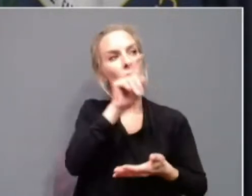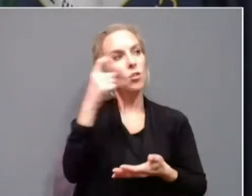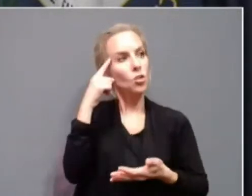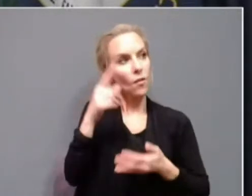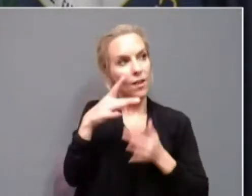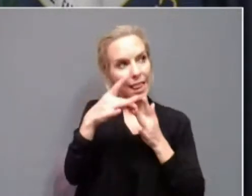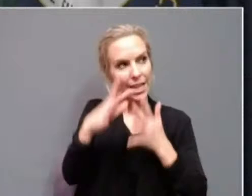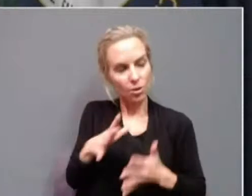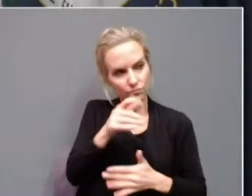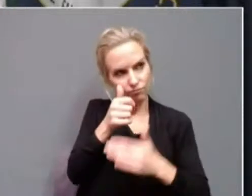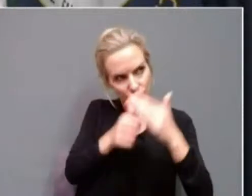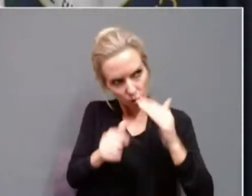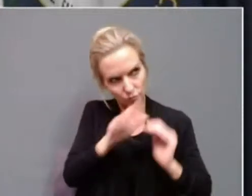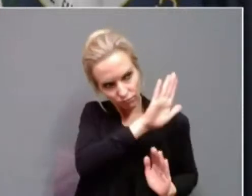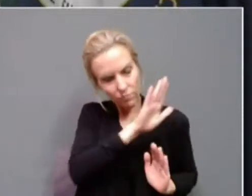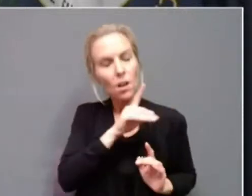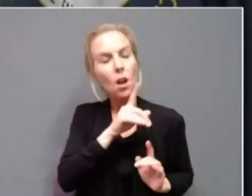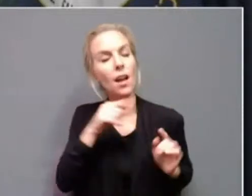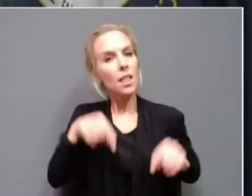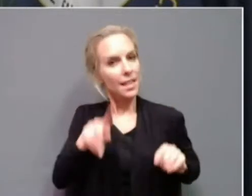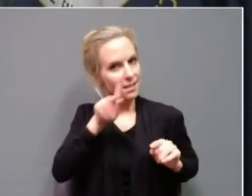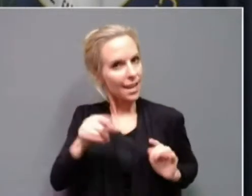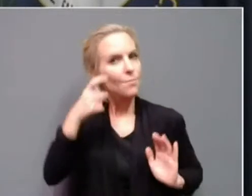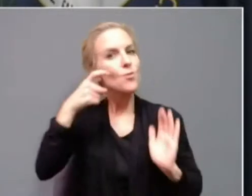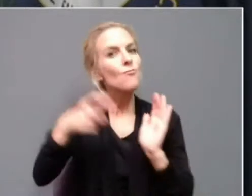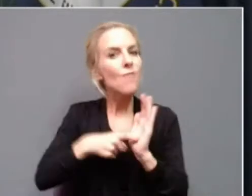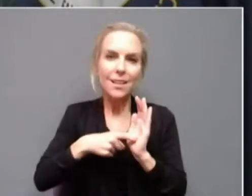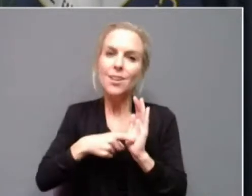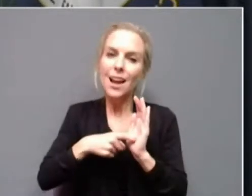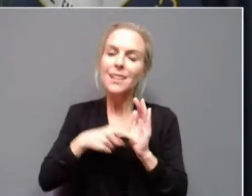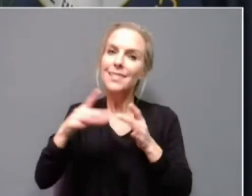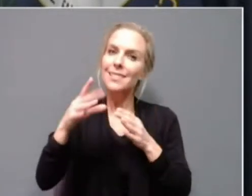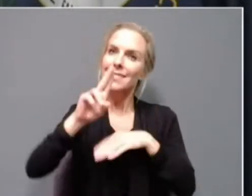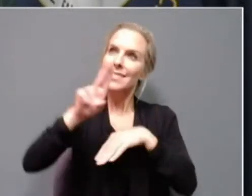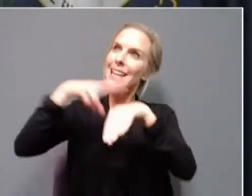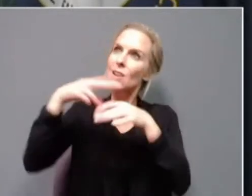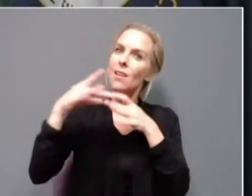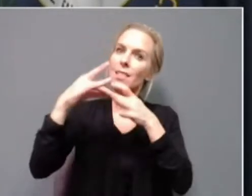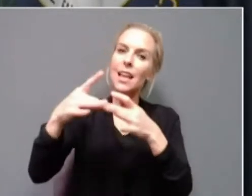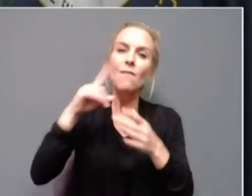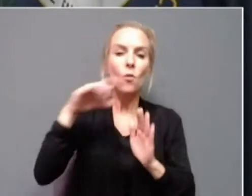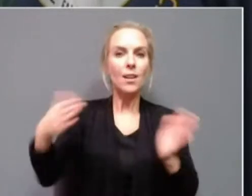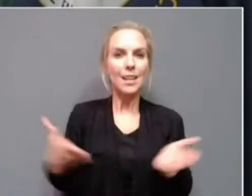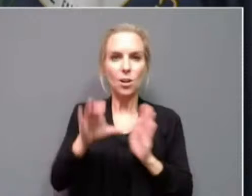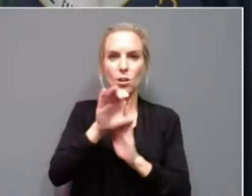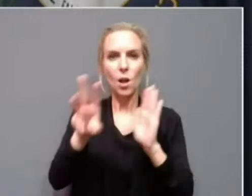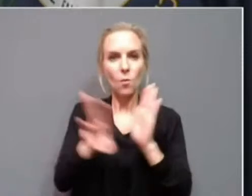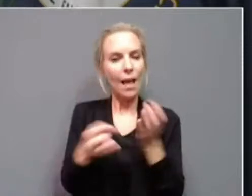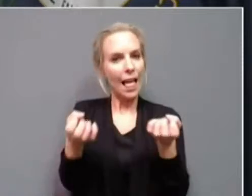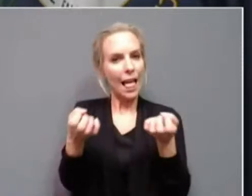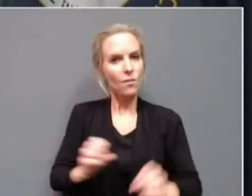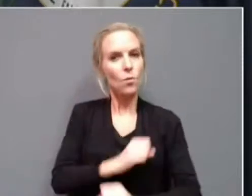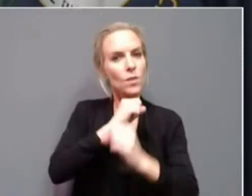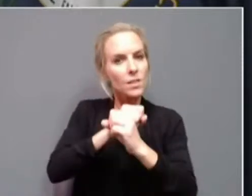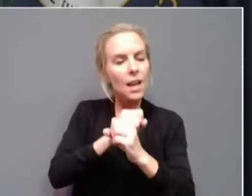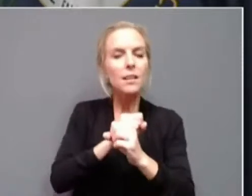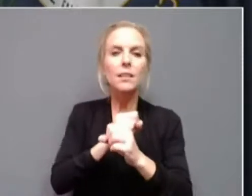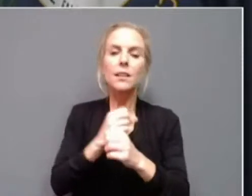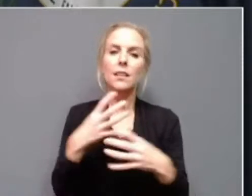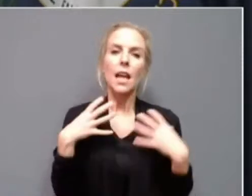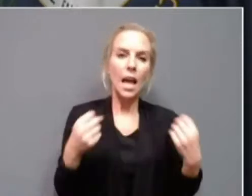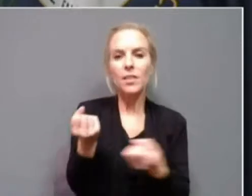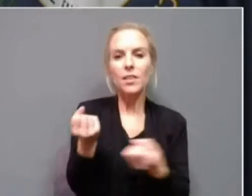been recognized as a national leader for the Commonwealth's efforts to protect the health and safety of not